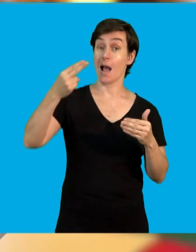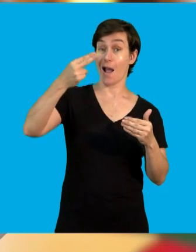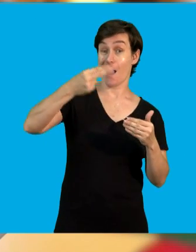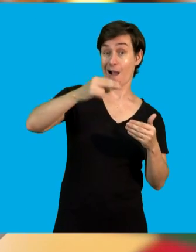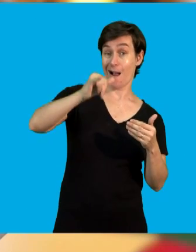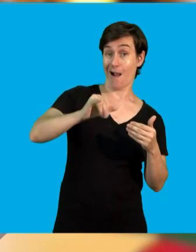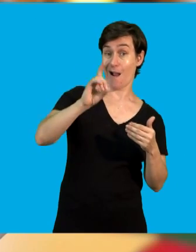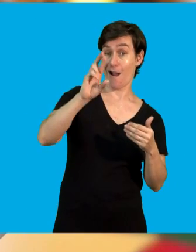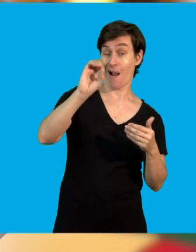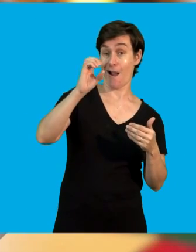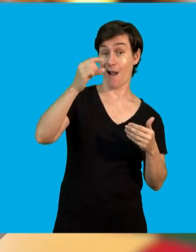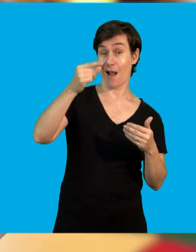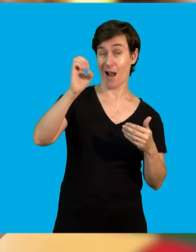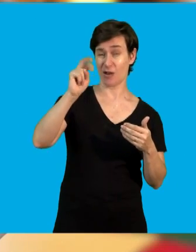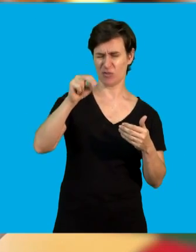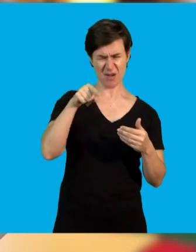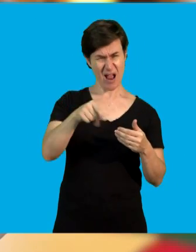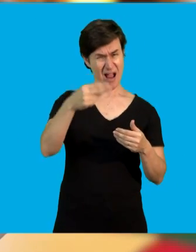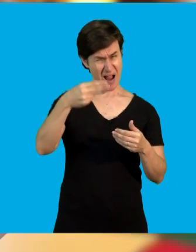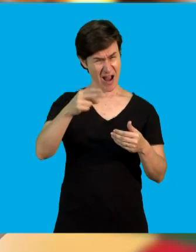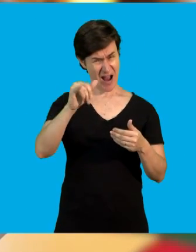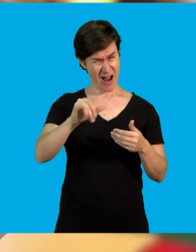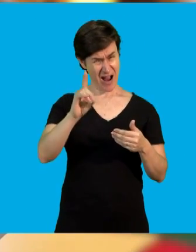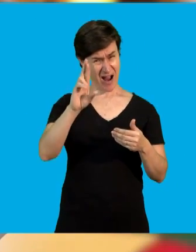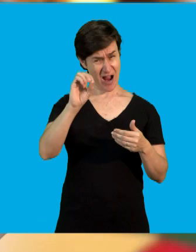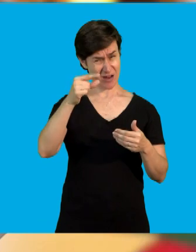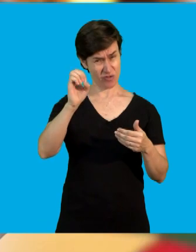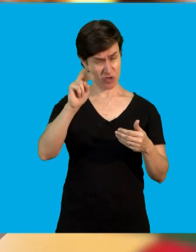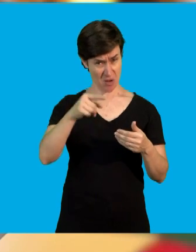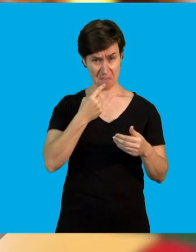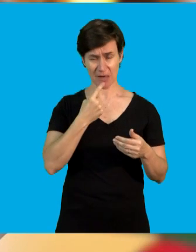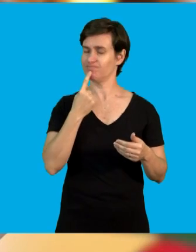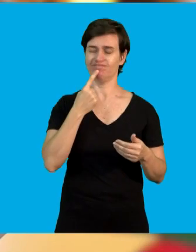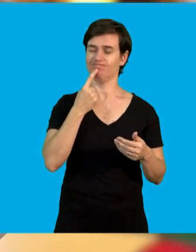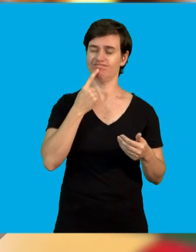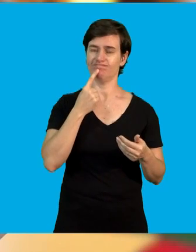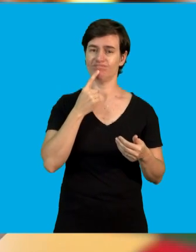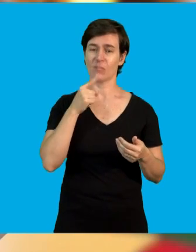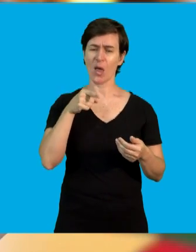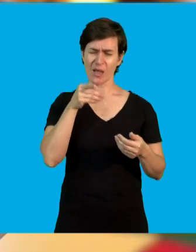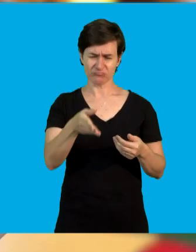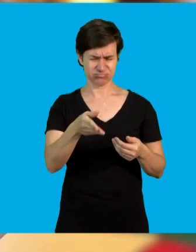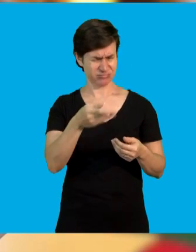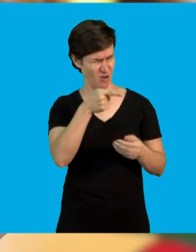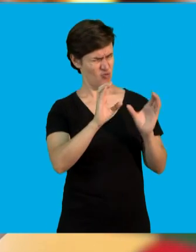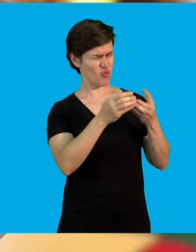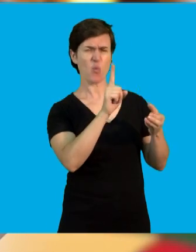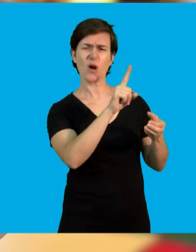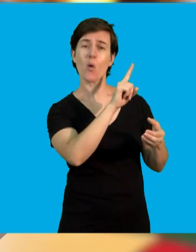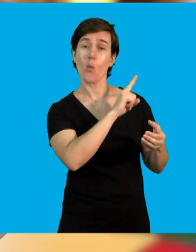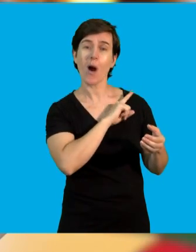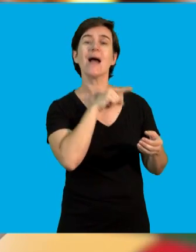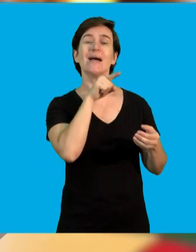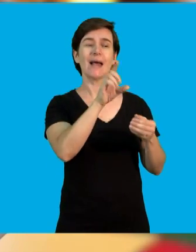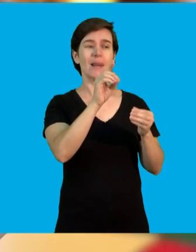hydrogen, but hydrogen, it is not a metal. Hydrogen, it is a non-metal. It is there only because it behaves like the